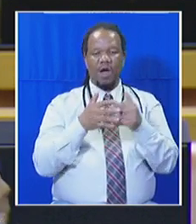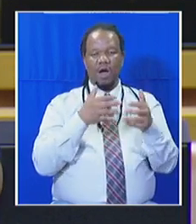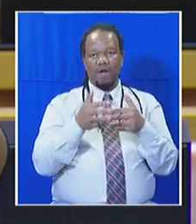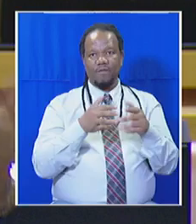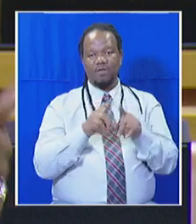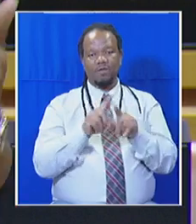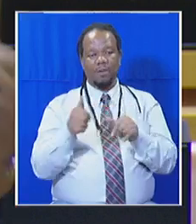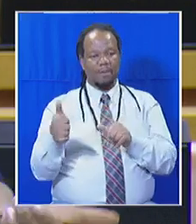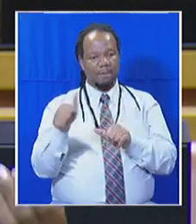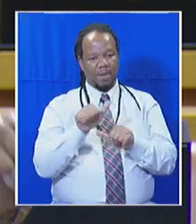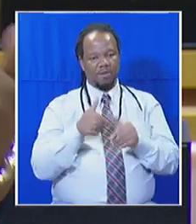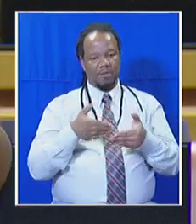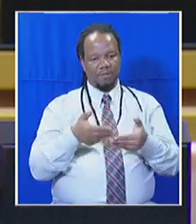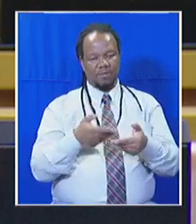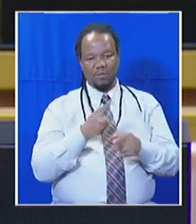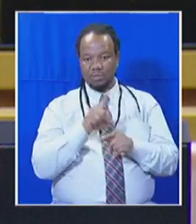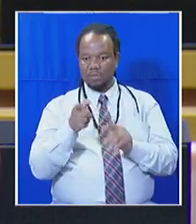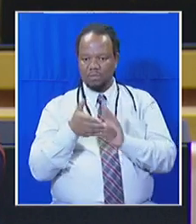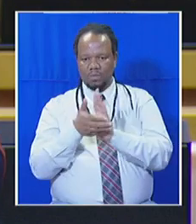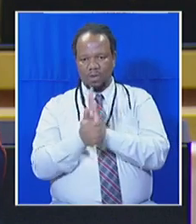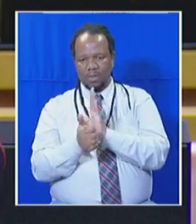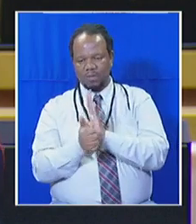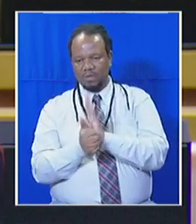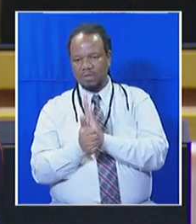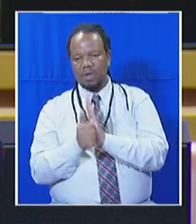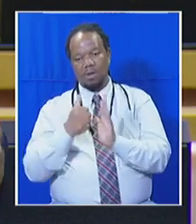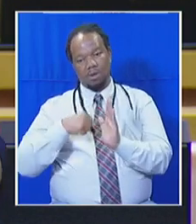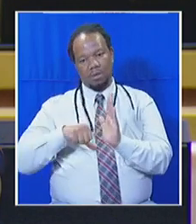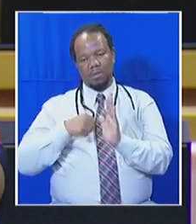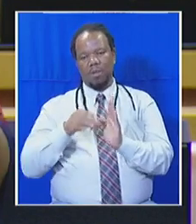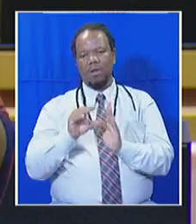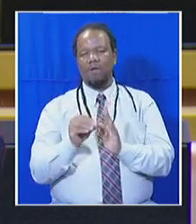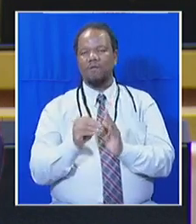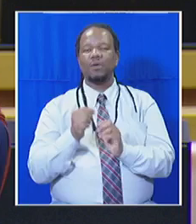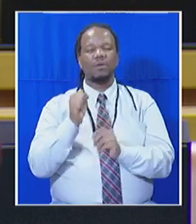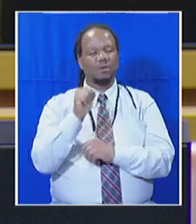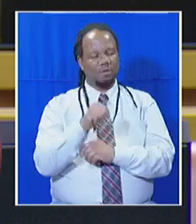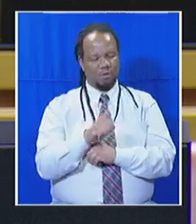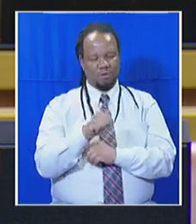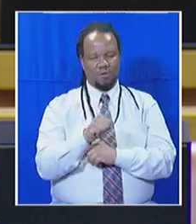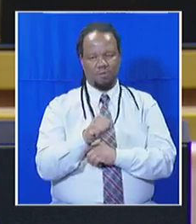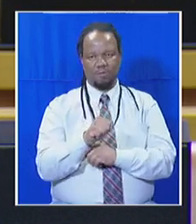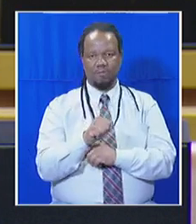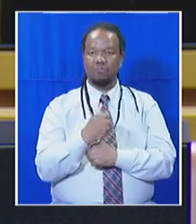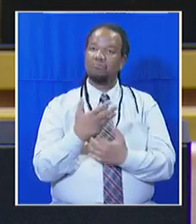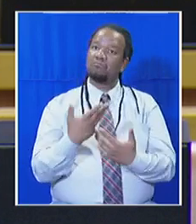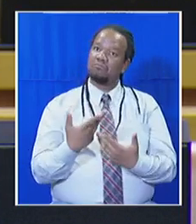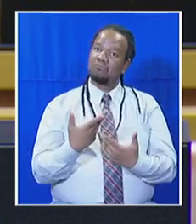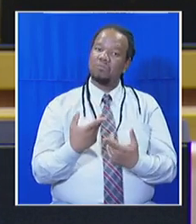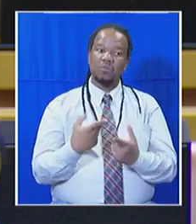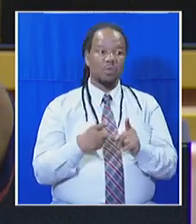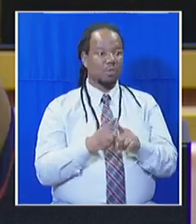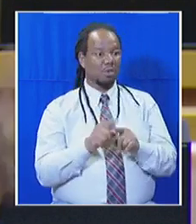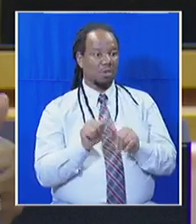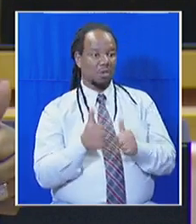to basics and looking at the capacity that local authorities have. Yes, what can really circumvent the